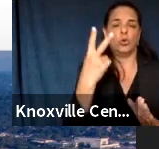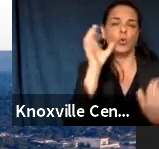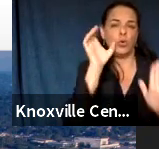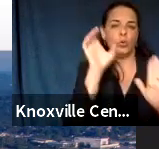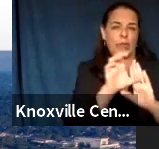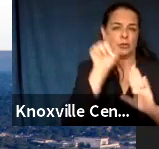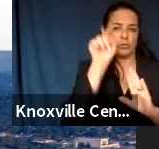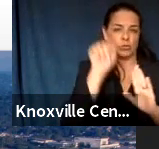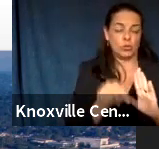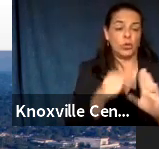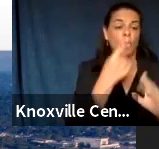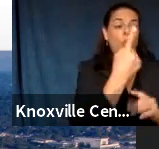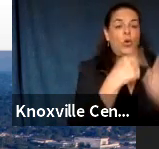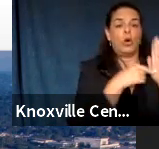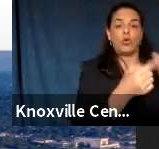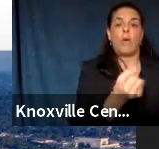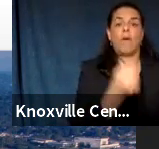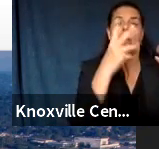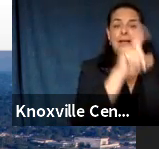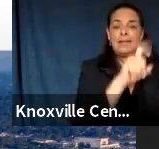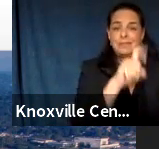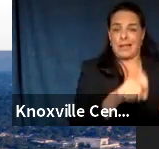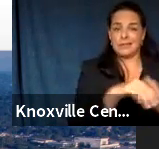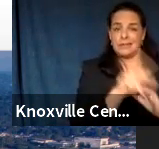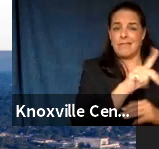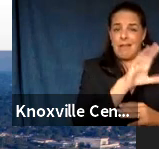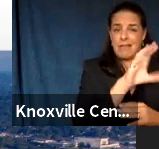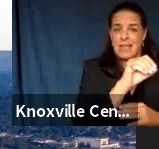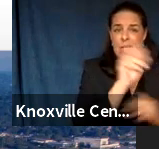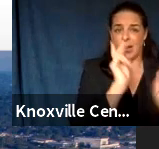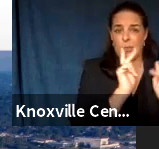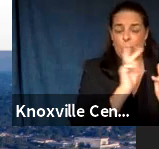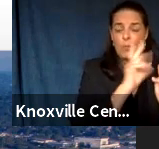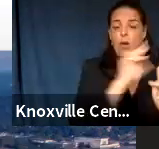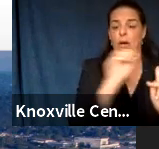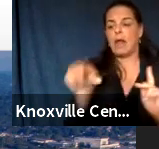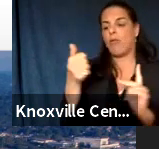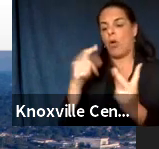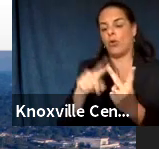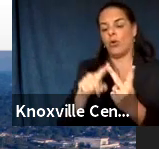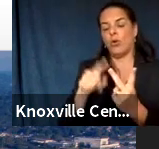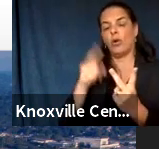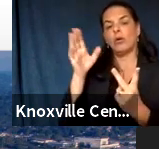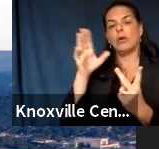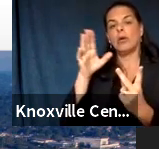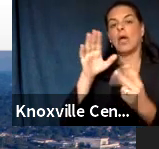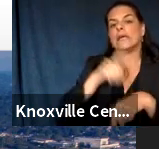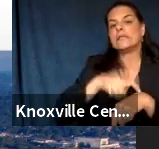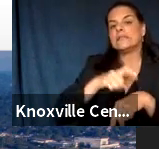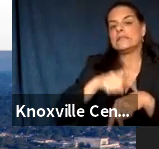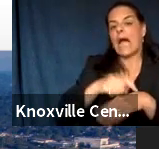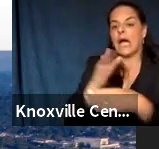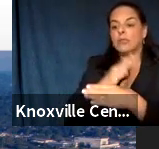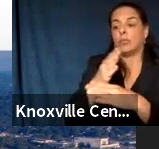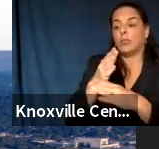a sample of the test conducted for Knox County residents and another for average time between specimen collection and lab